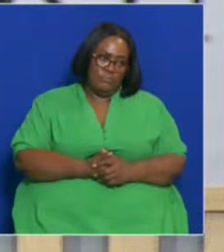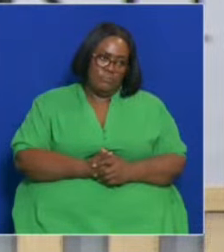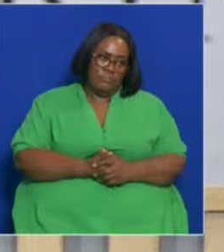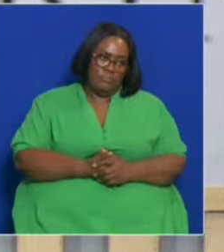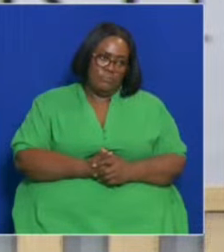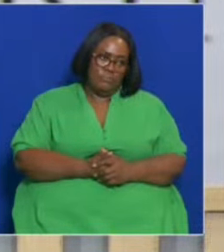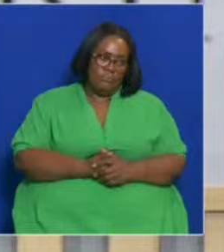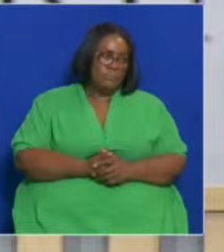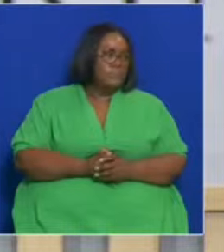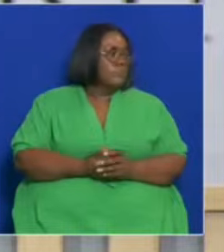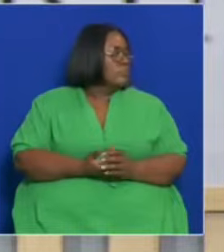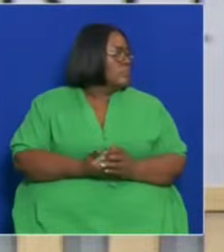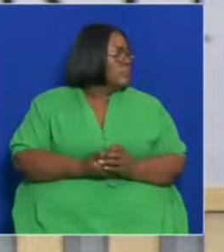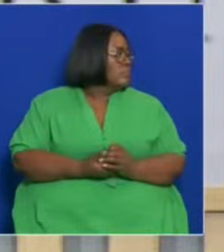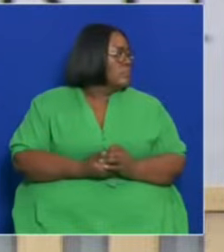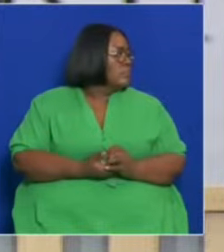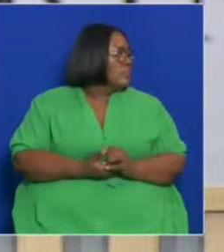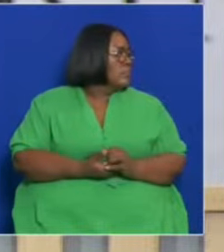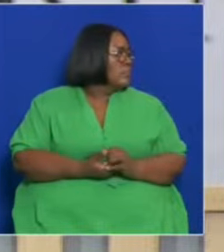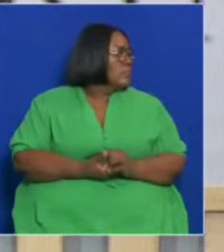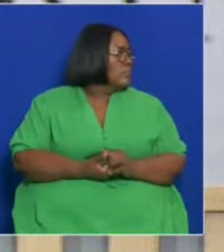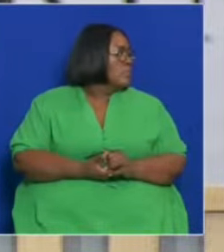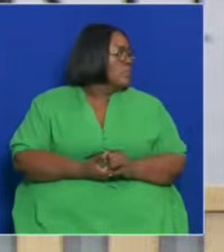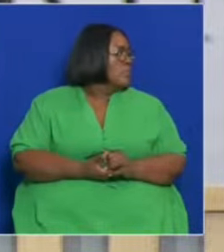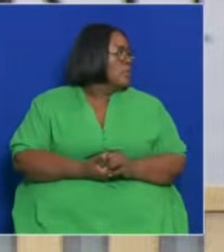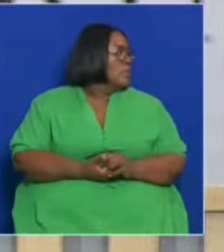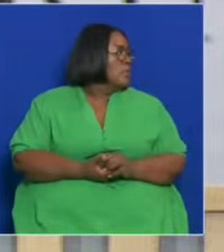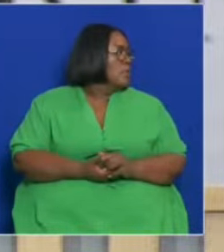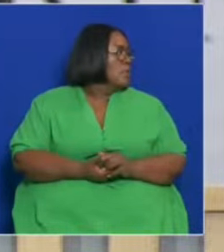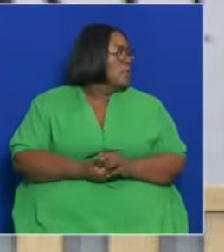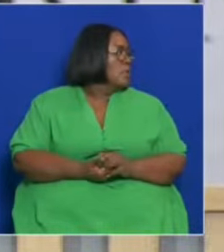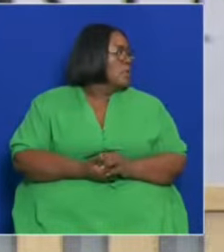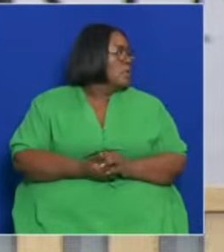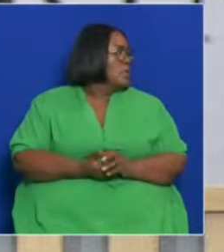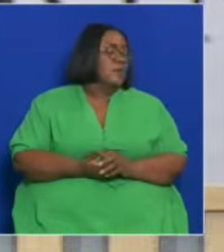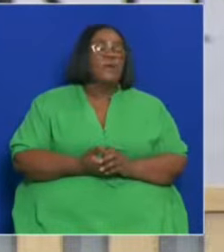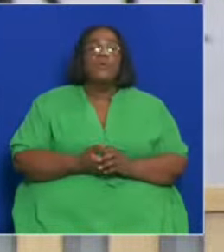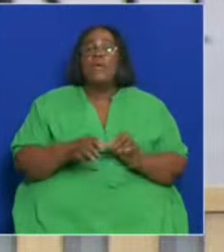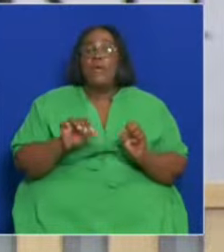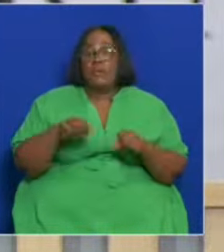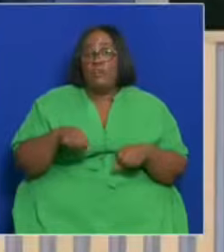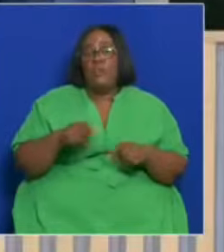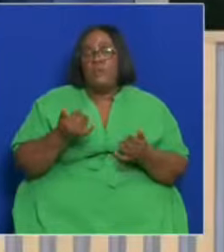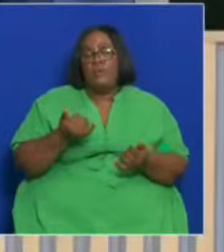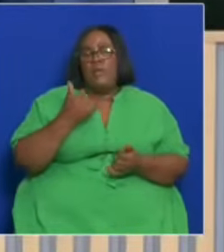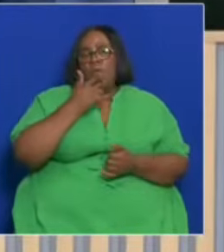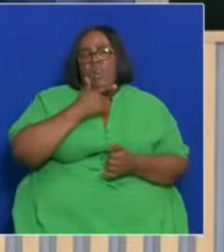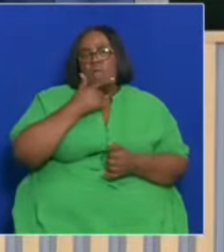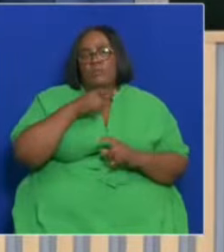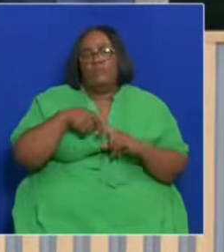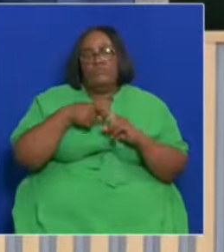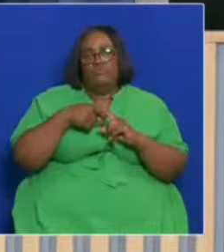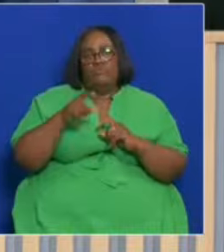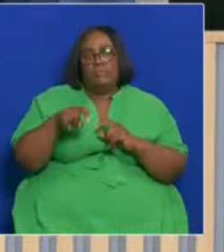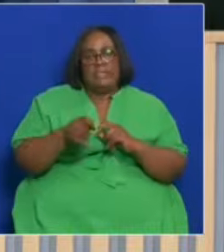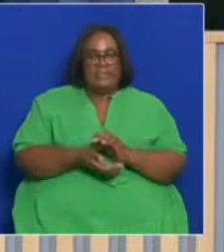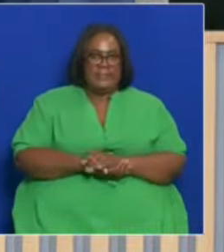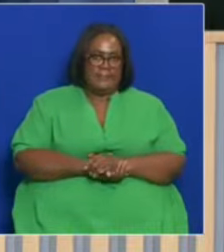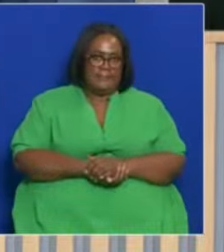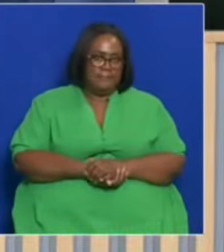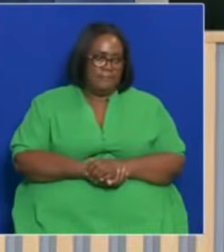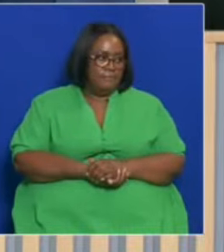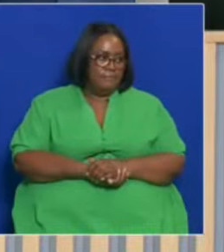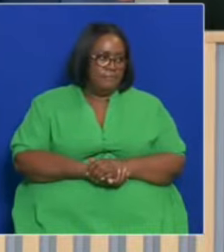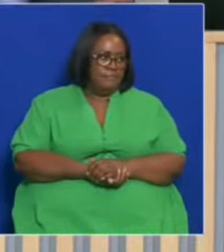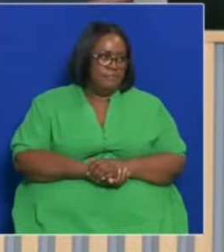Chair, I assume we agreed that, The lunch that we adjournment. take the lunch adjournment. All right. And let's adjourn and come